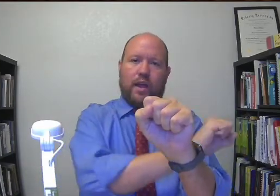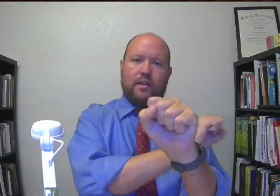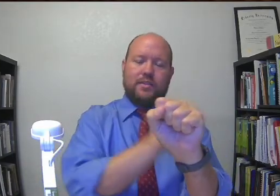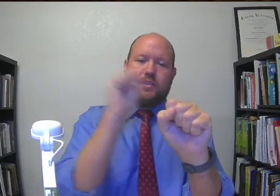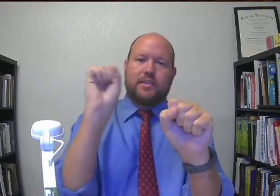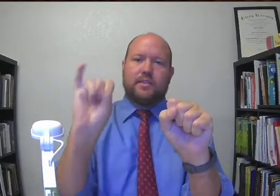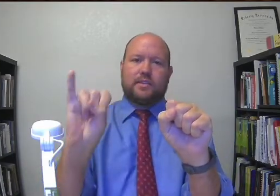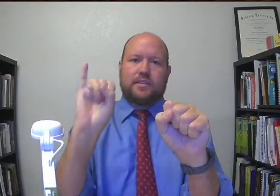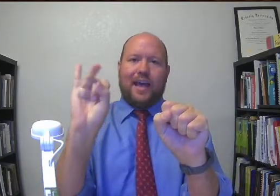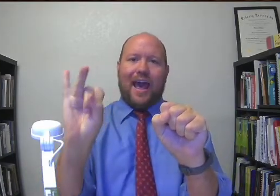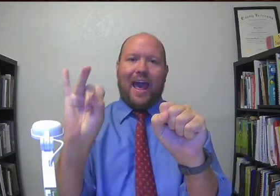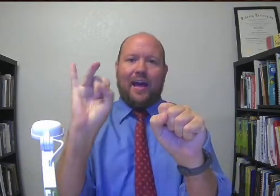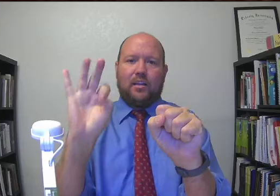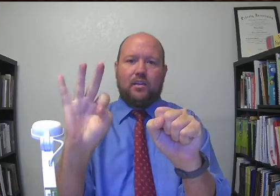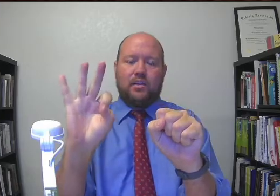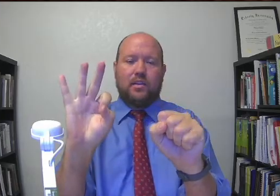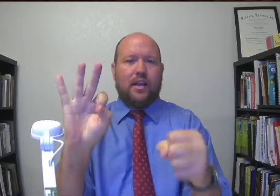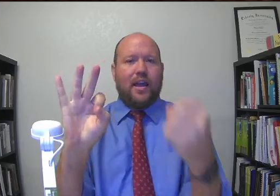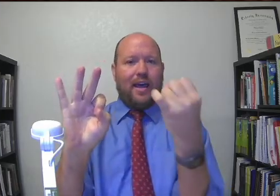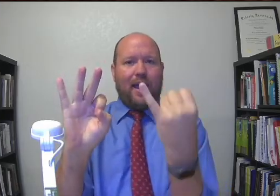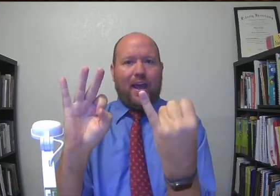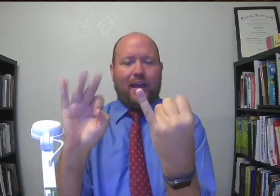Sal-a-ry.